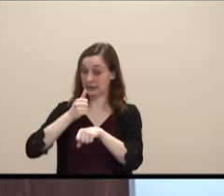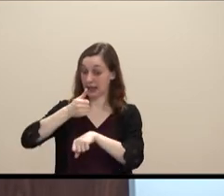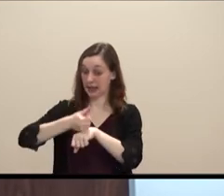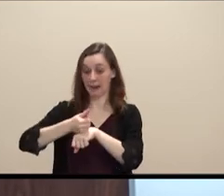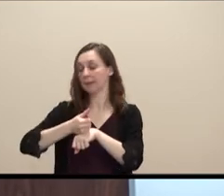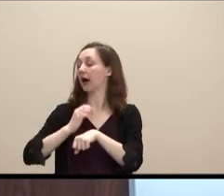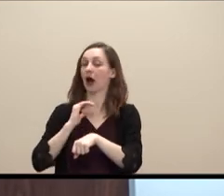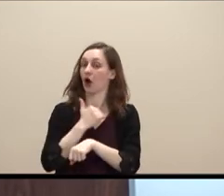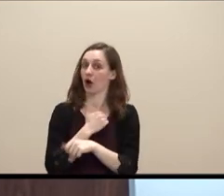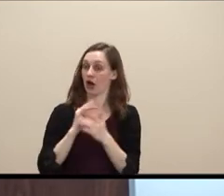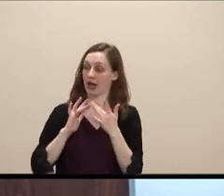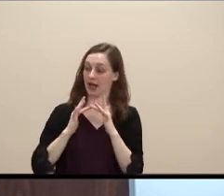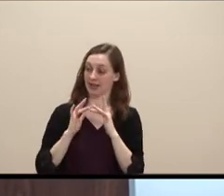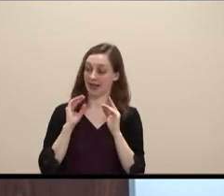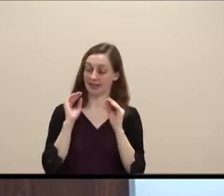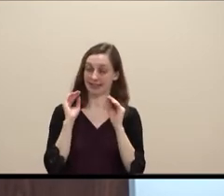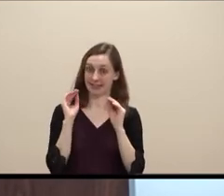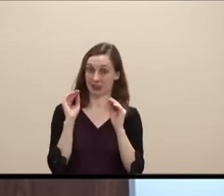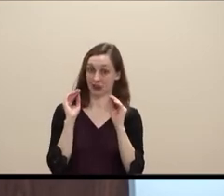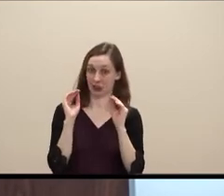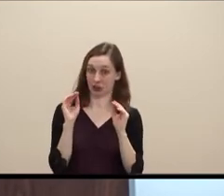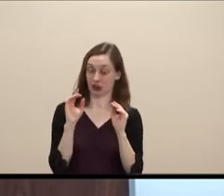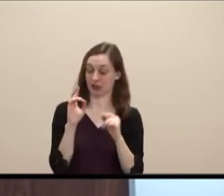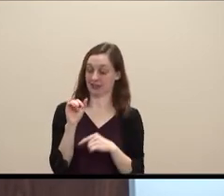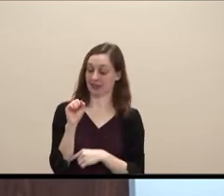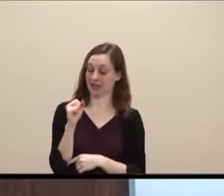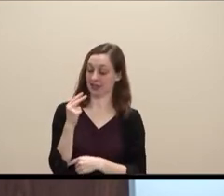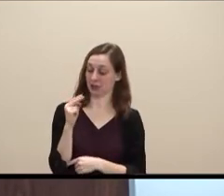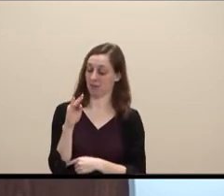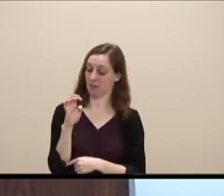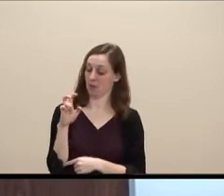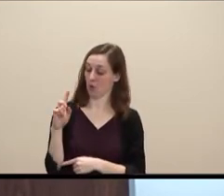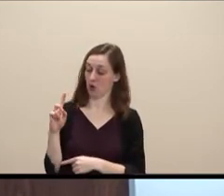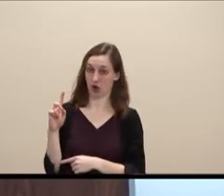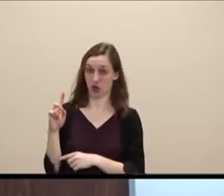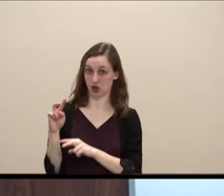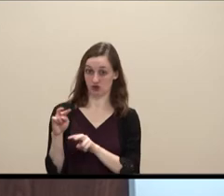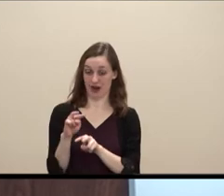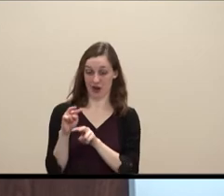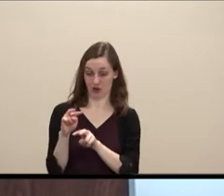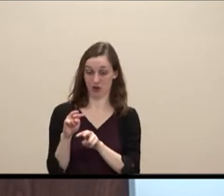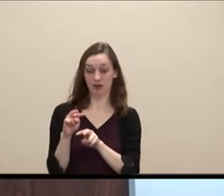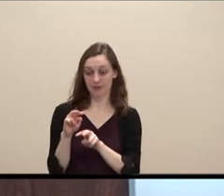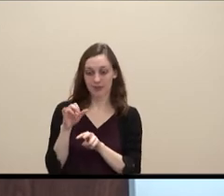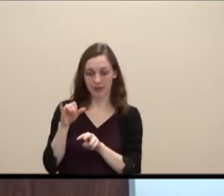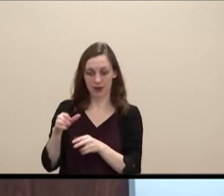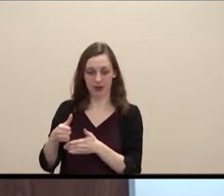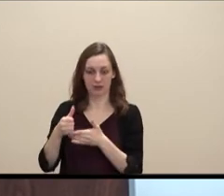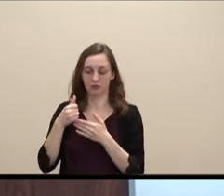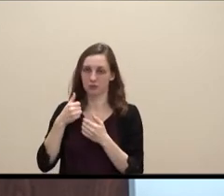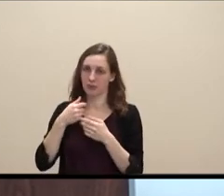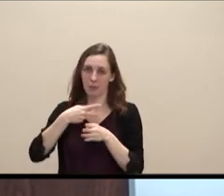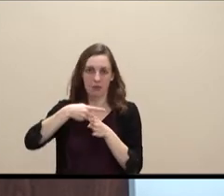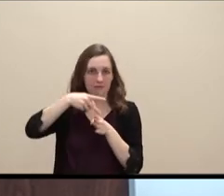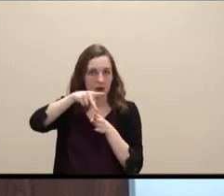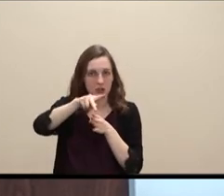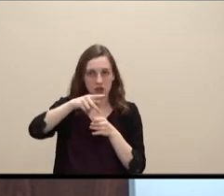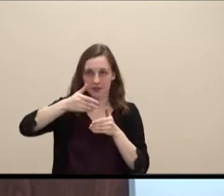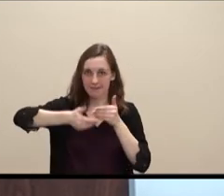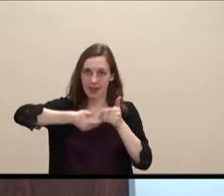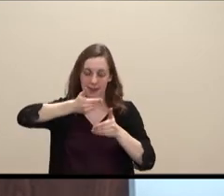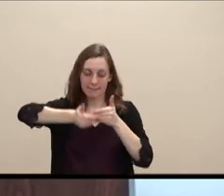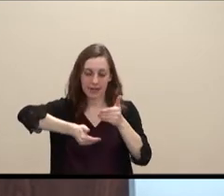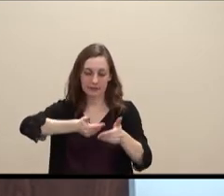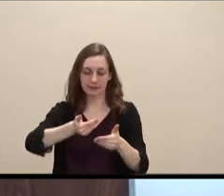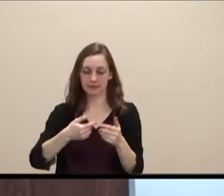teacher dashboard and tracker. So that can inform a number of things from professional development to just,